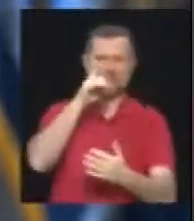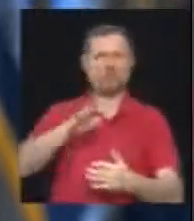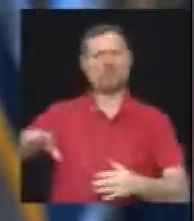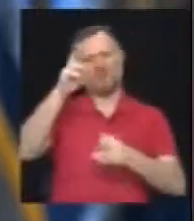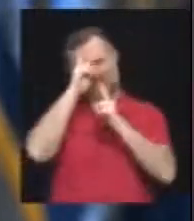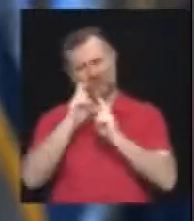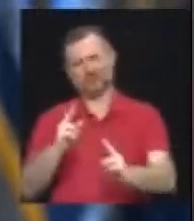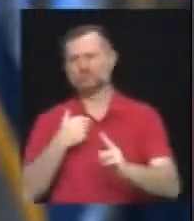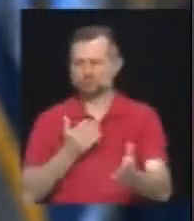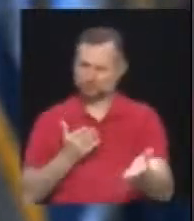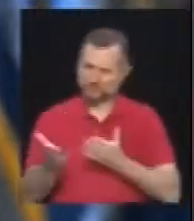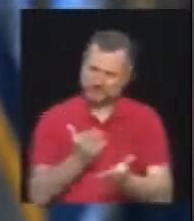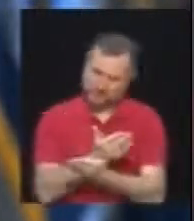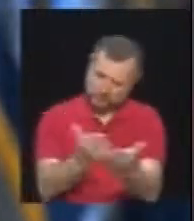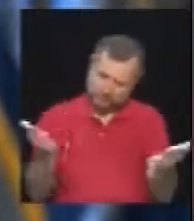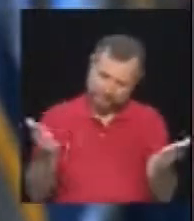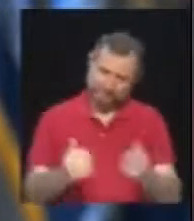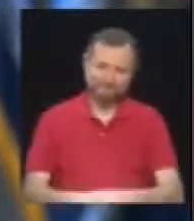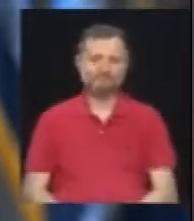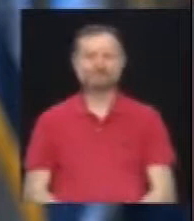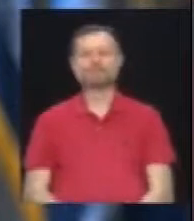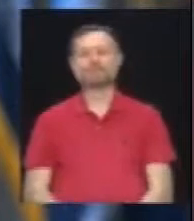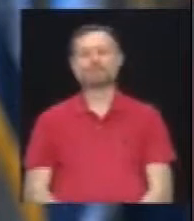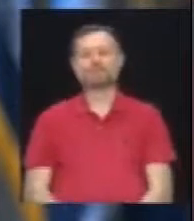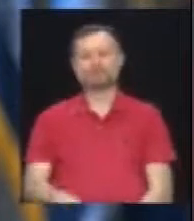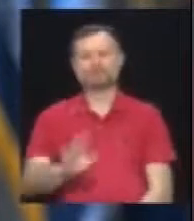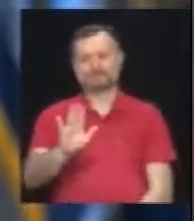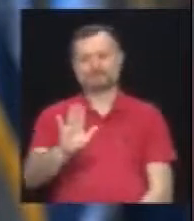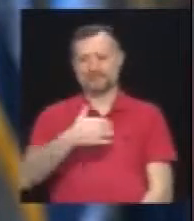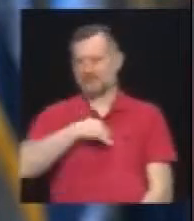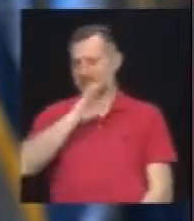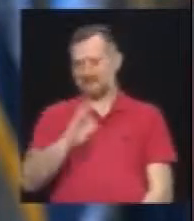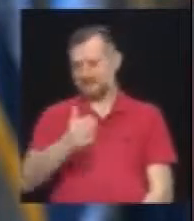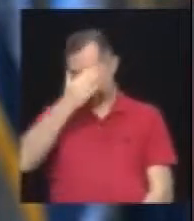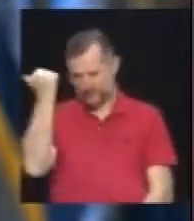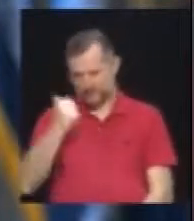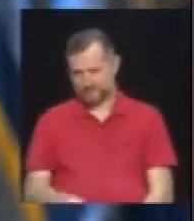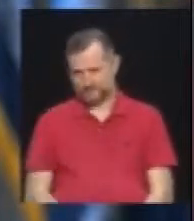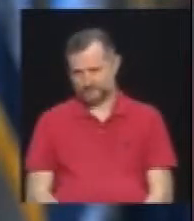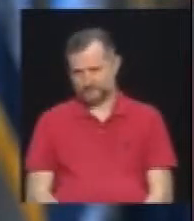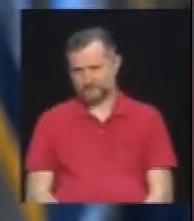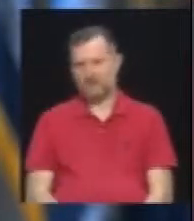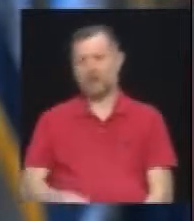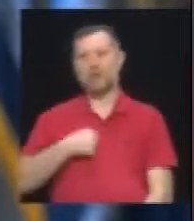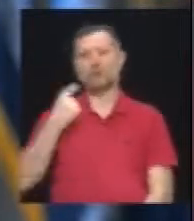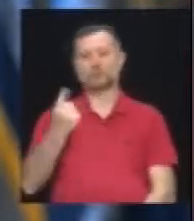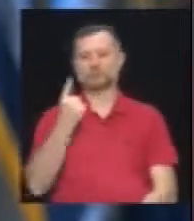serving you. And never forget, always stay New York